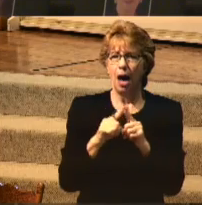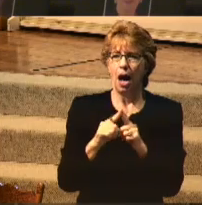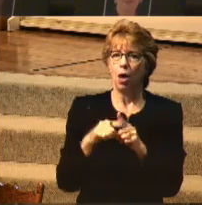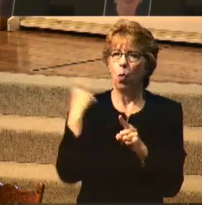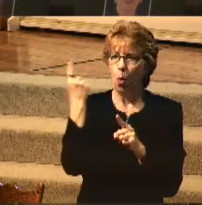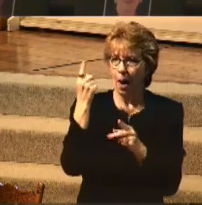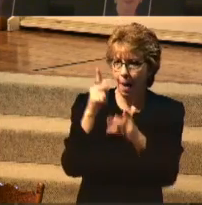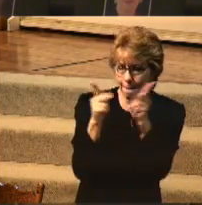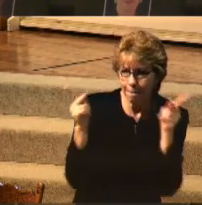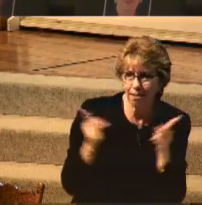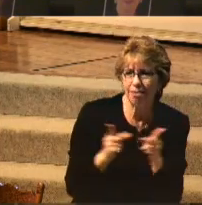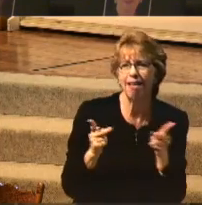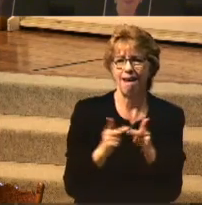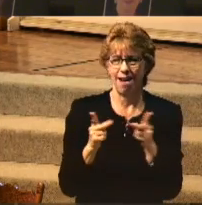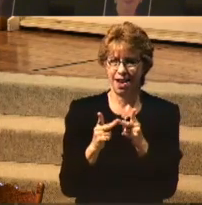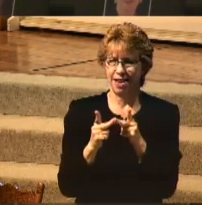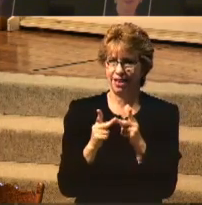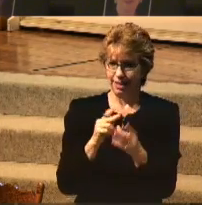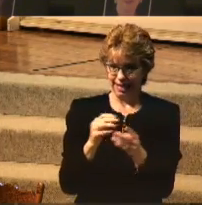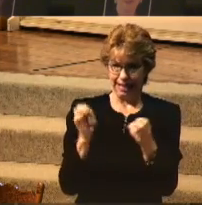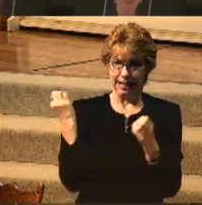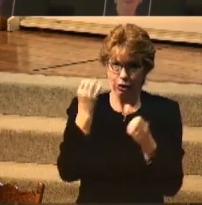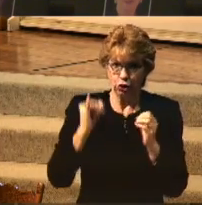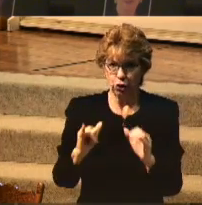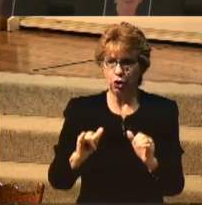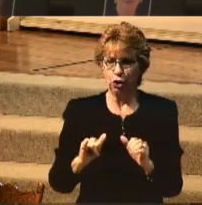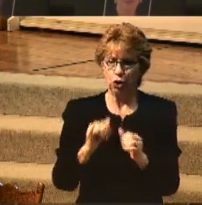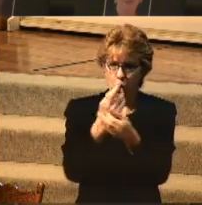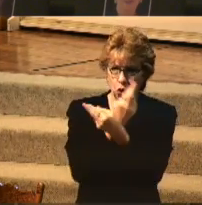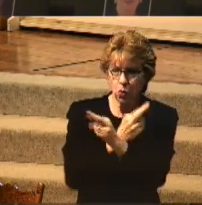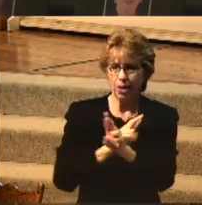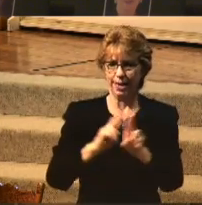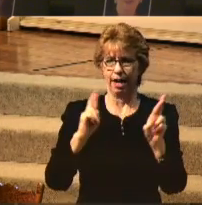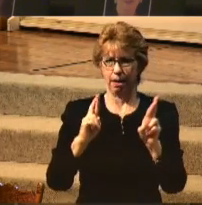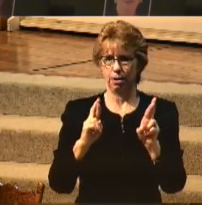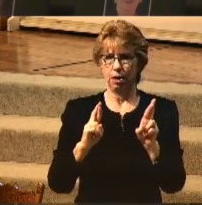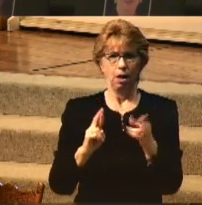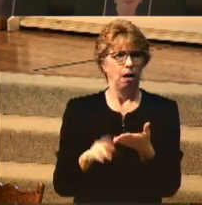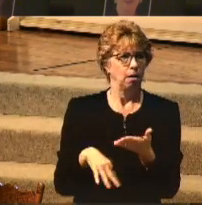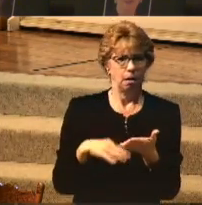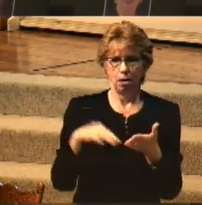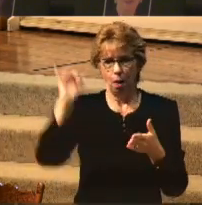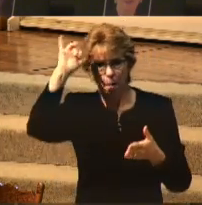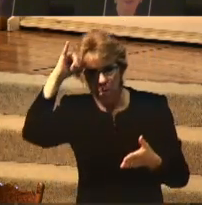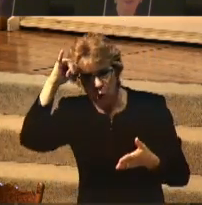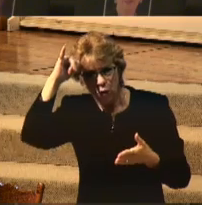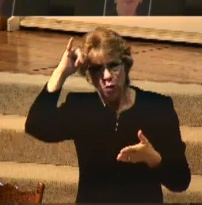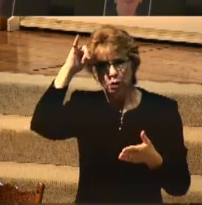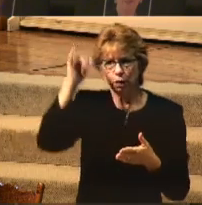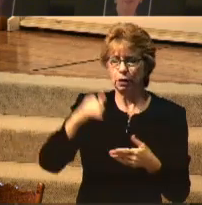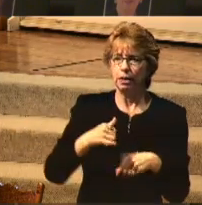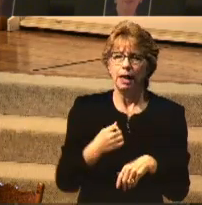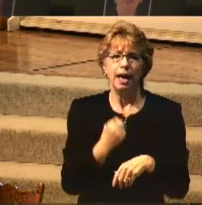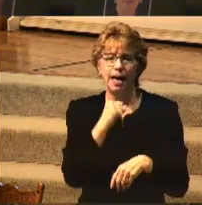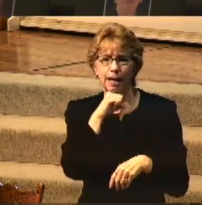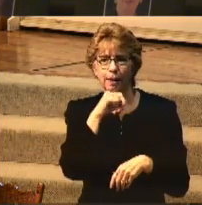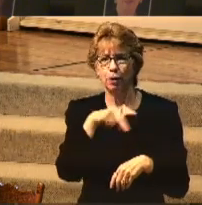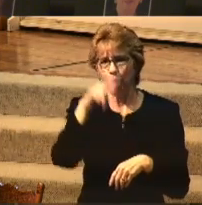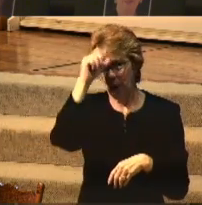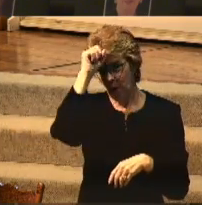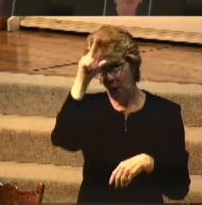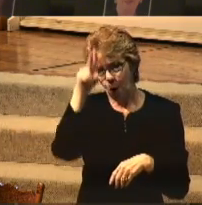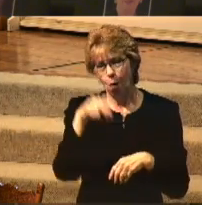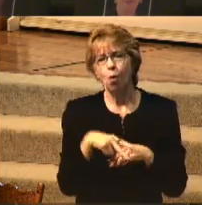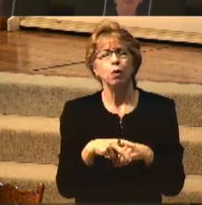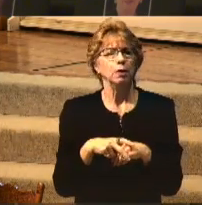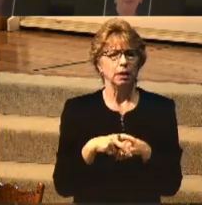eternal redemption for us. For if the blood of bulls and of goats and the ashes of an heifer, sprinkling the unclean, sanctified the purifying of the